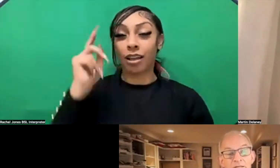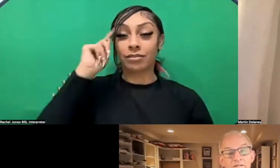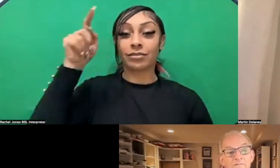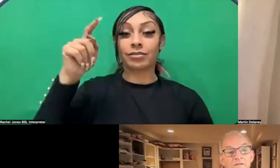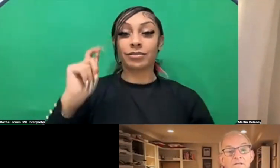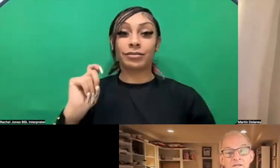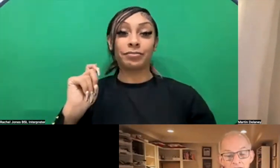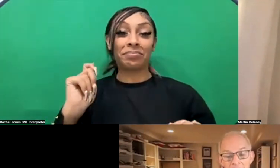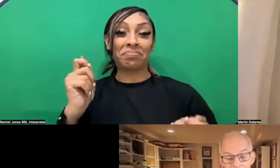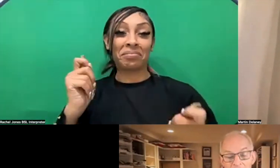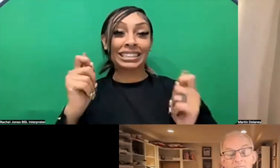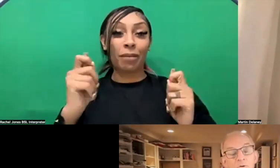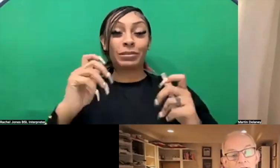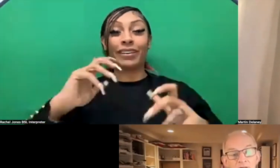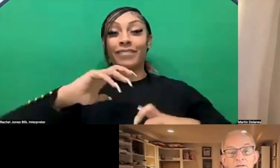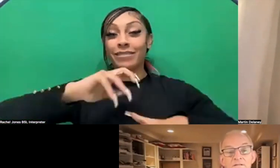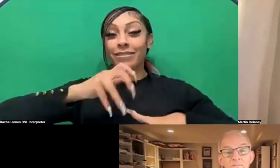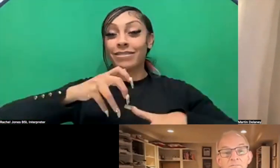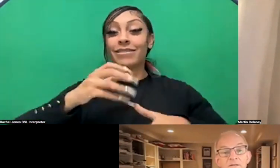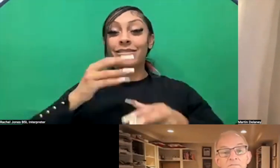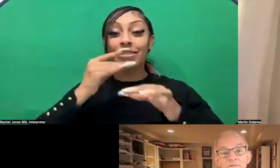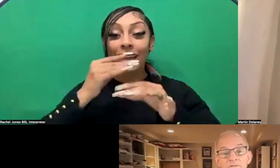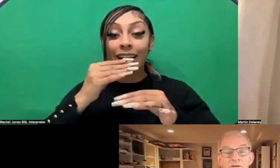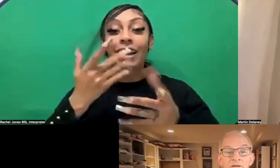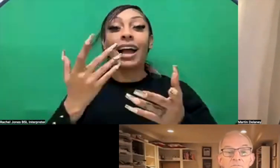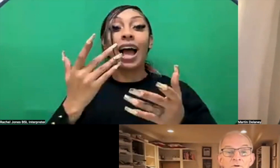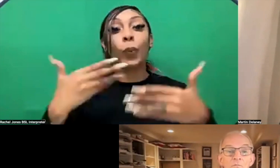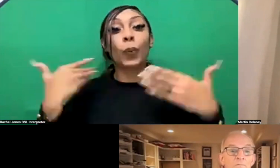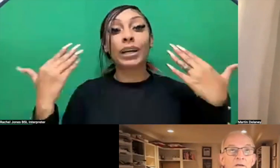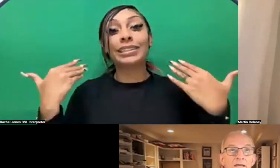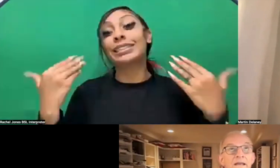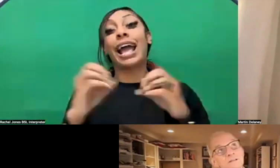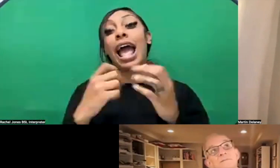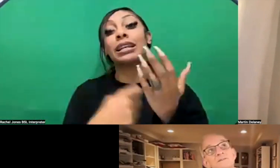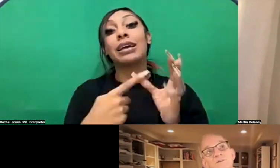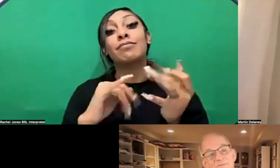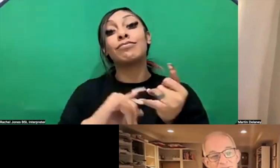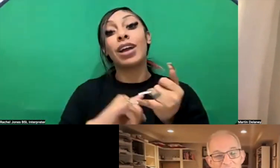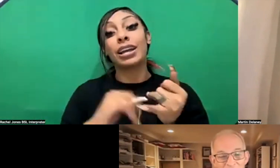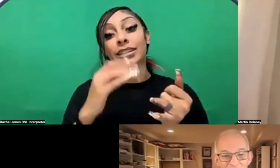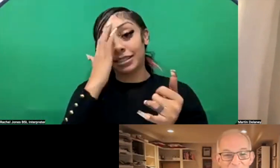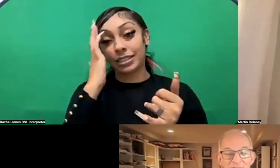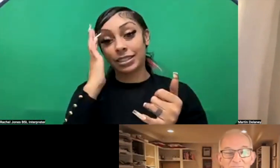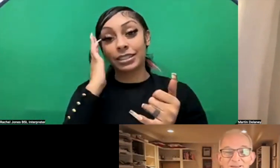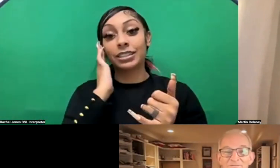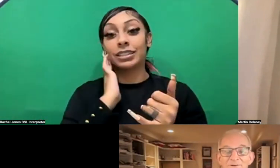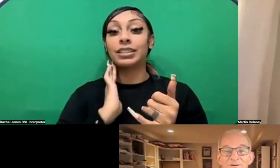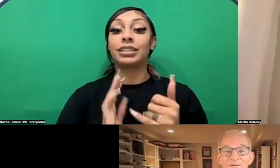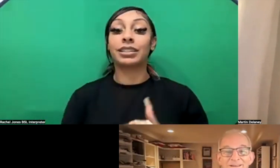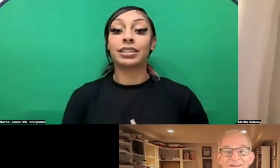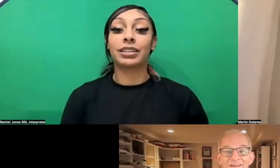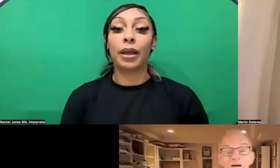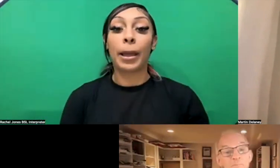wind instruments, adaptive bowed instruments to be played with one hand. Actually, I'm not sure about the bowed instruments. It might be kind of